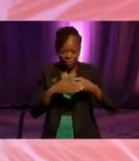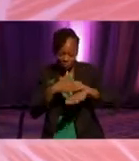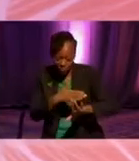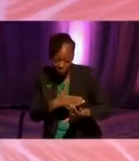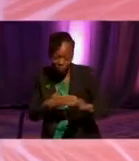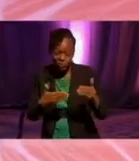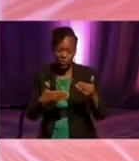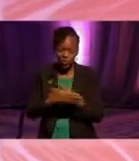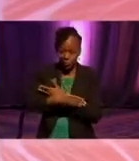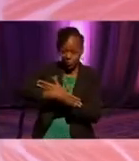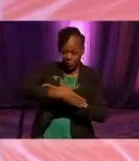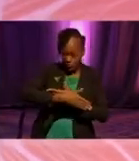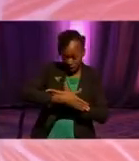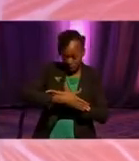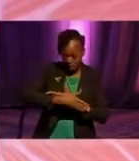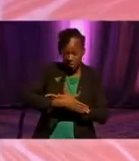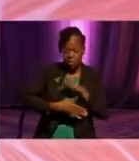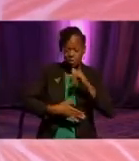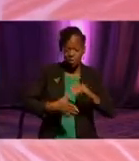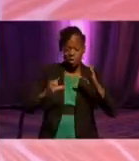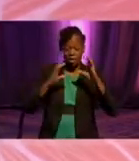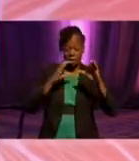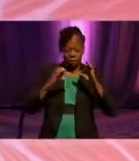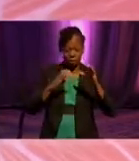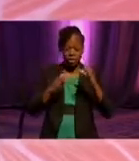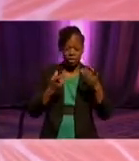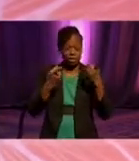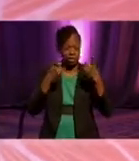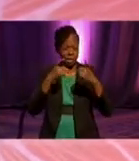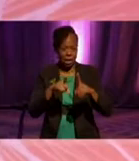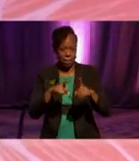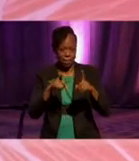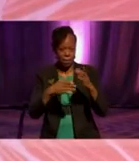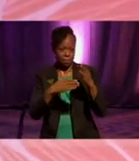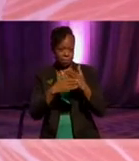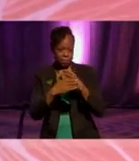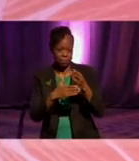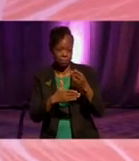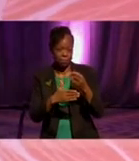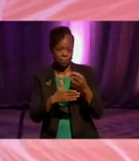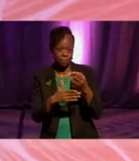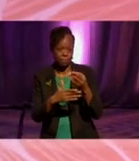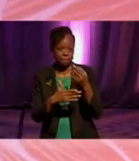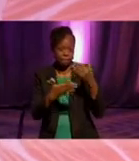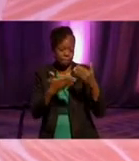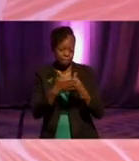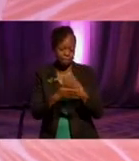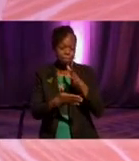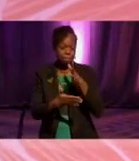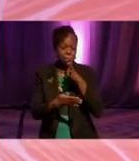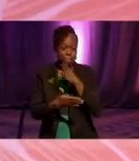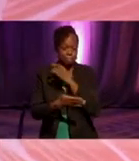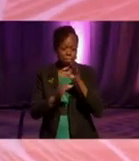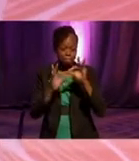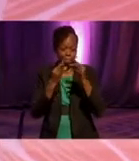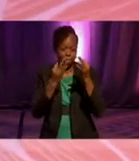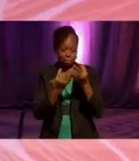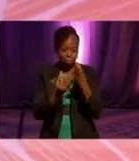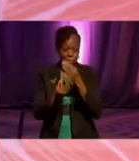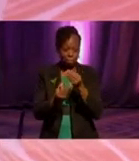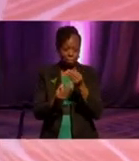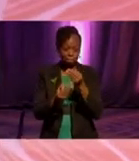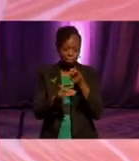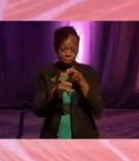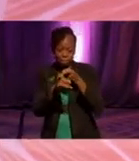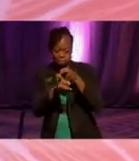so that conversation can happen between a new mom and a family and a